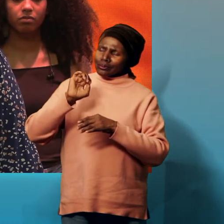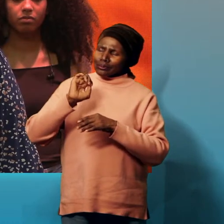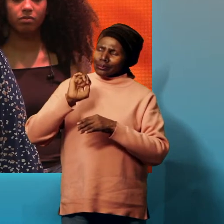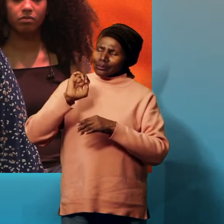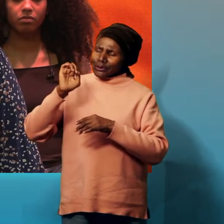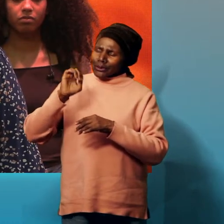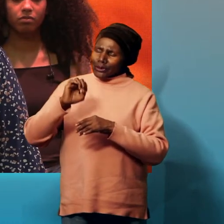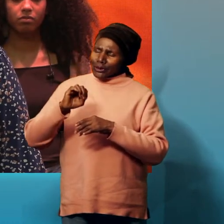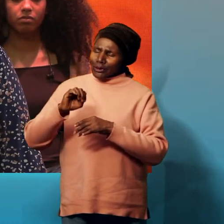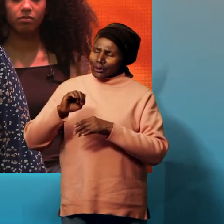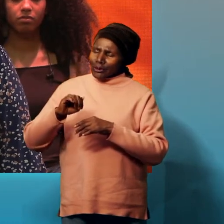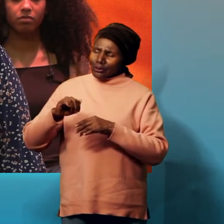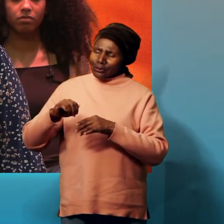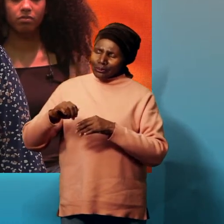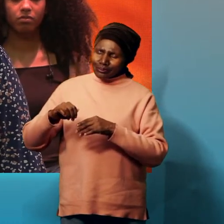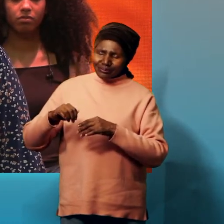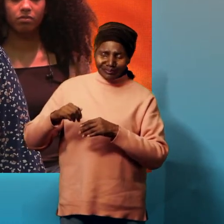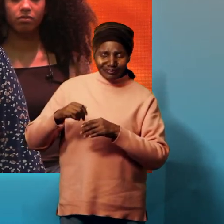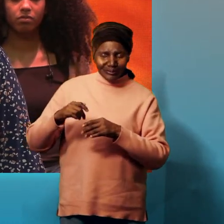on the cross